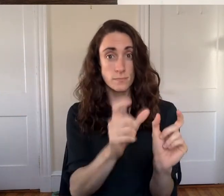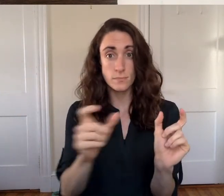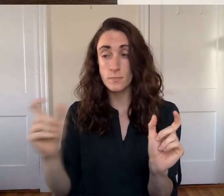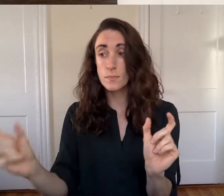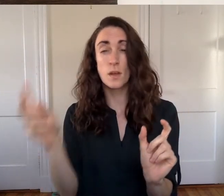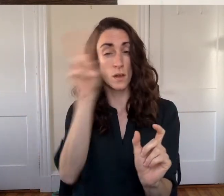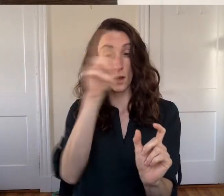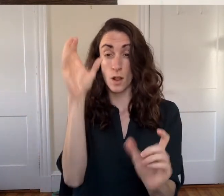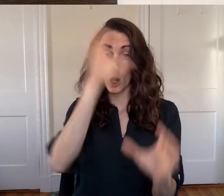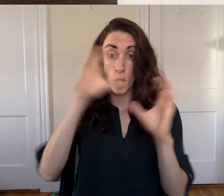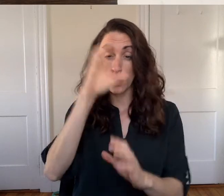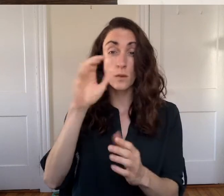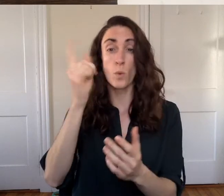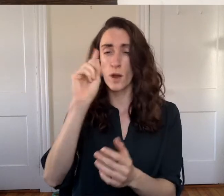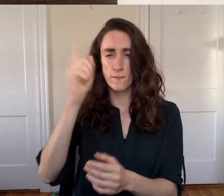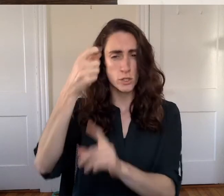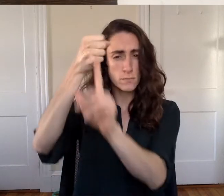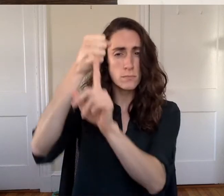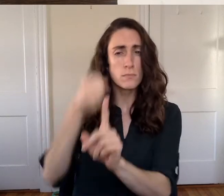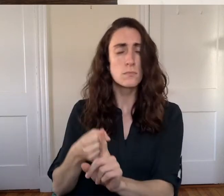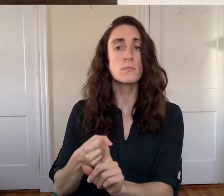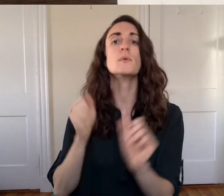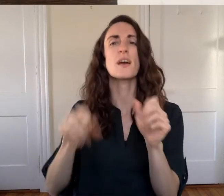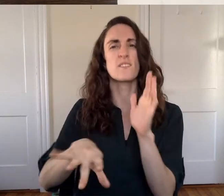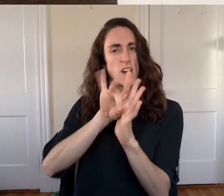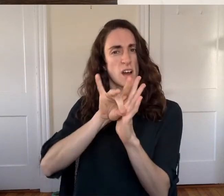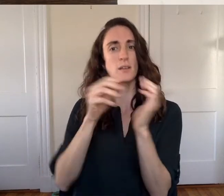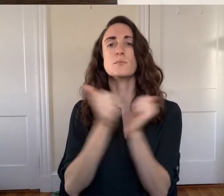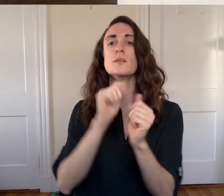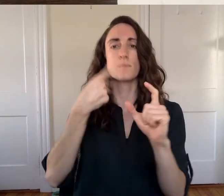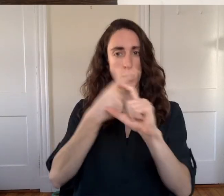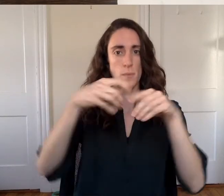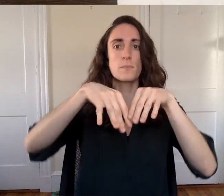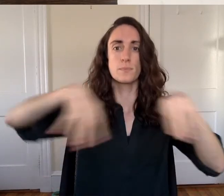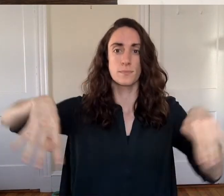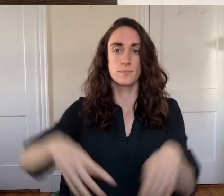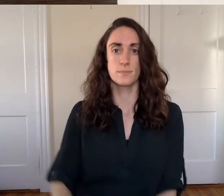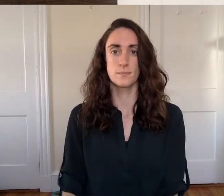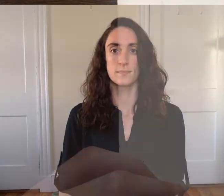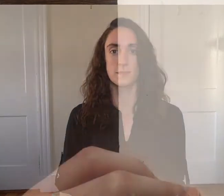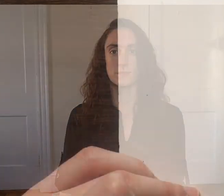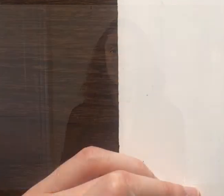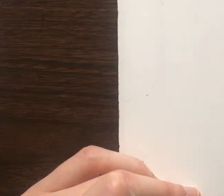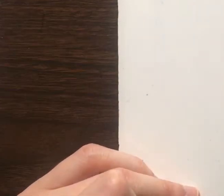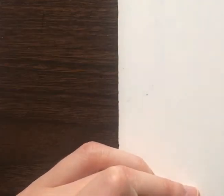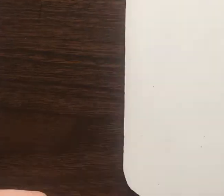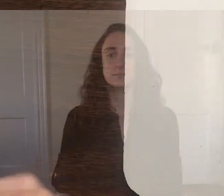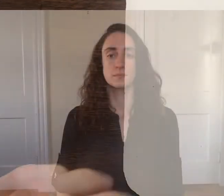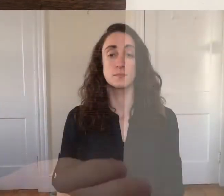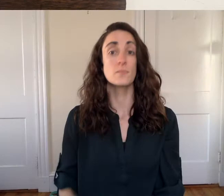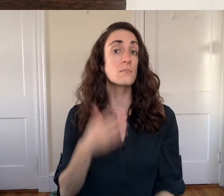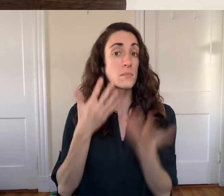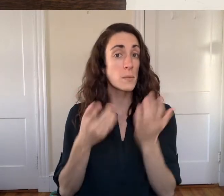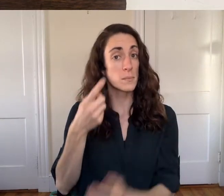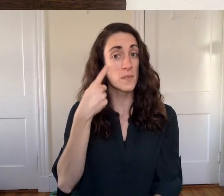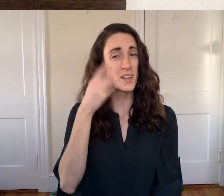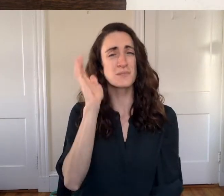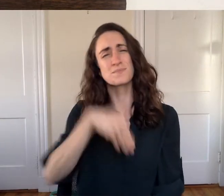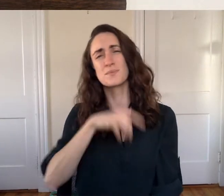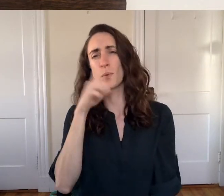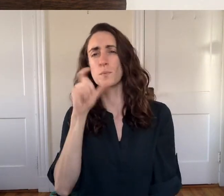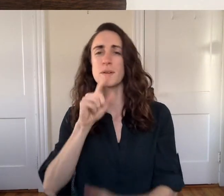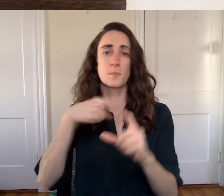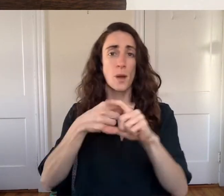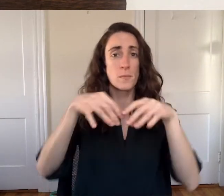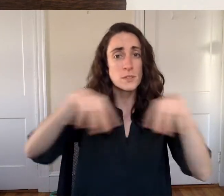times 3 times 5 squared, which is 150. And you can see this was a more direct way of finding it than listing out all the multiples. Now